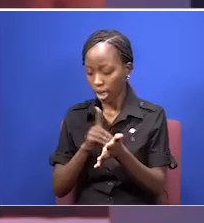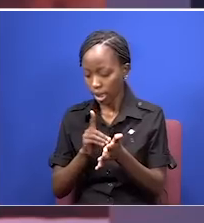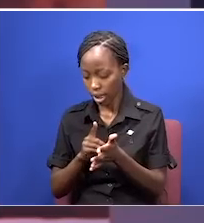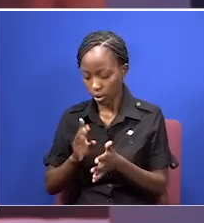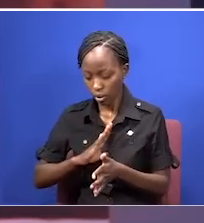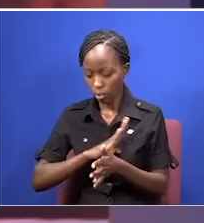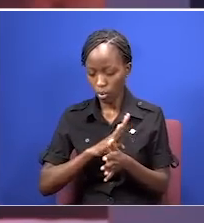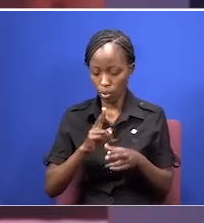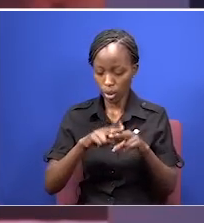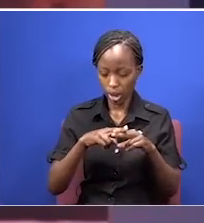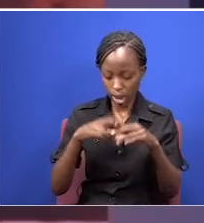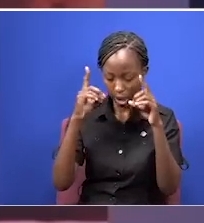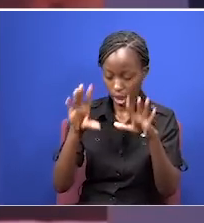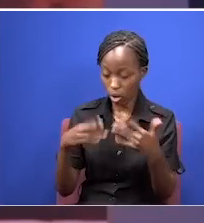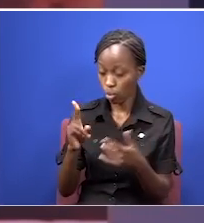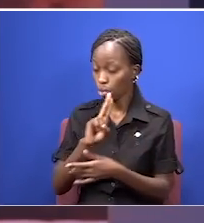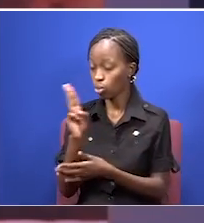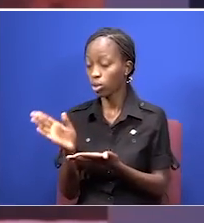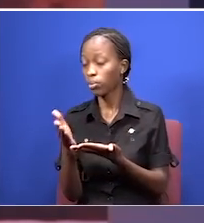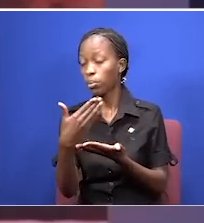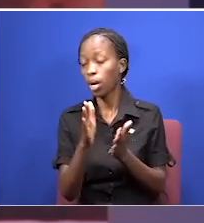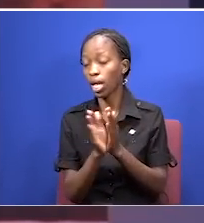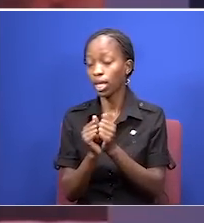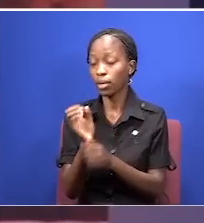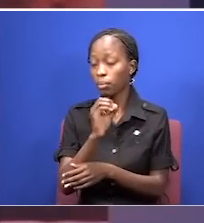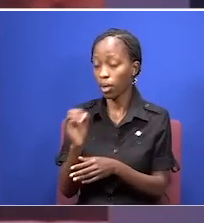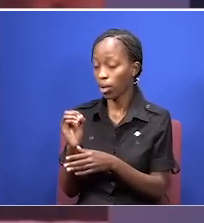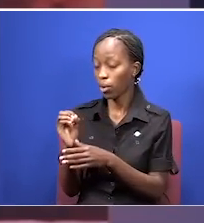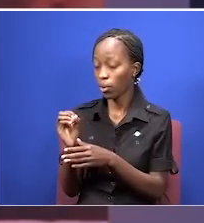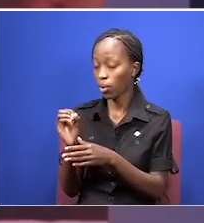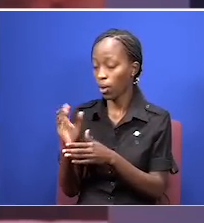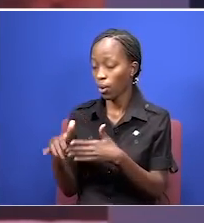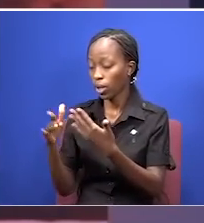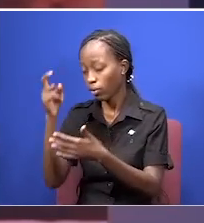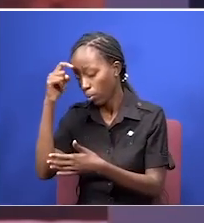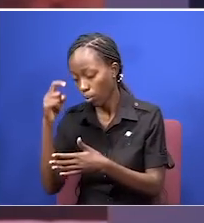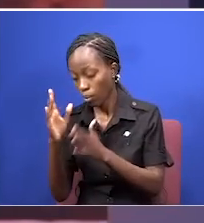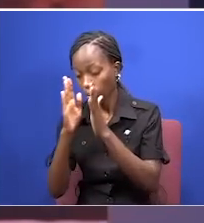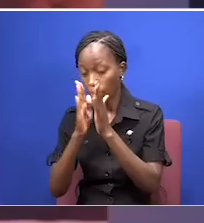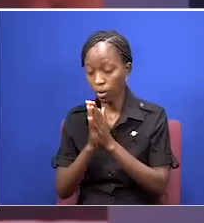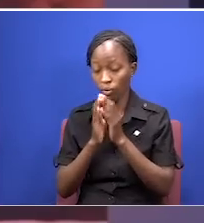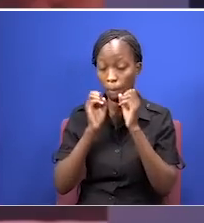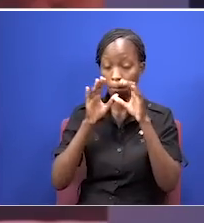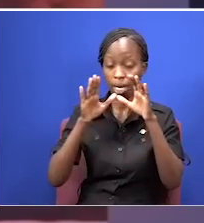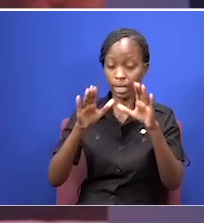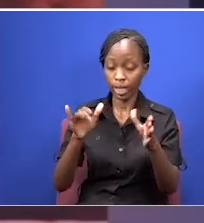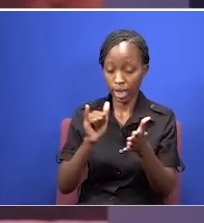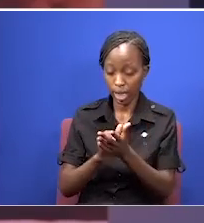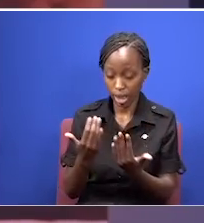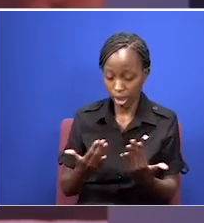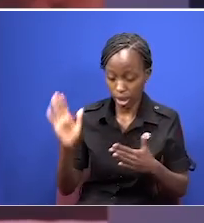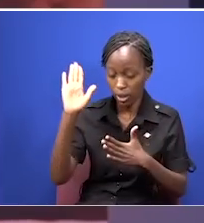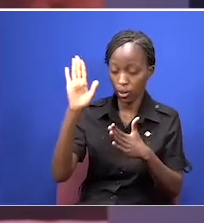funds to be used that your holy spirit will guide them we want to pray for an overflowing blessing that your children will